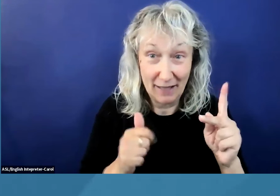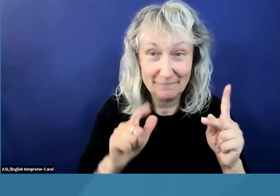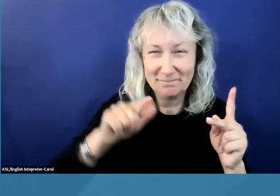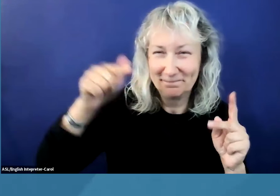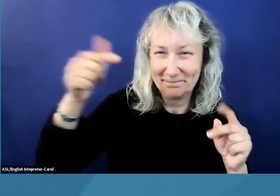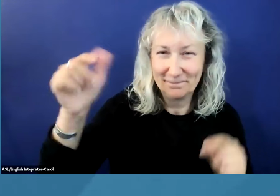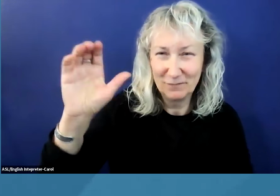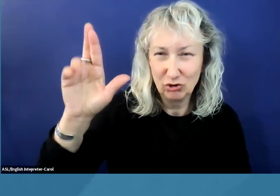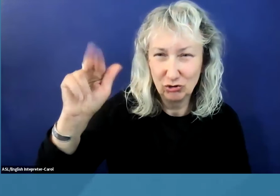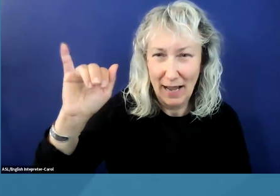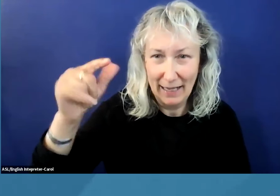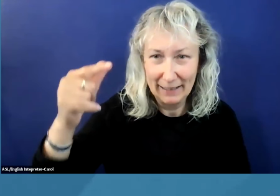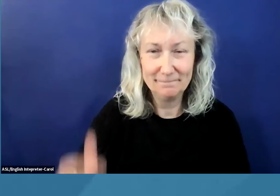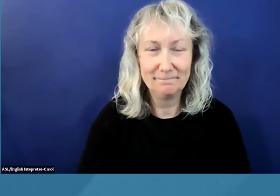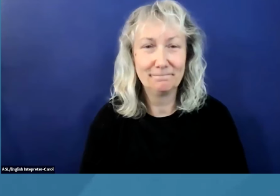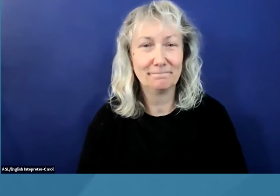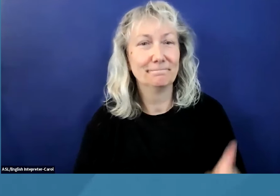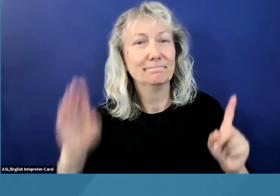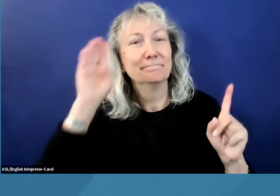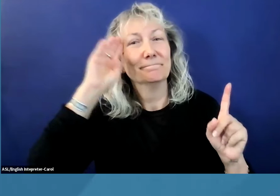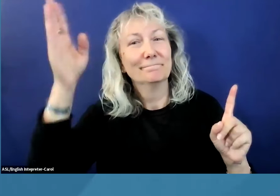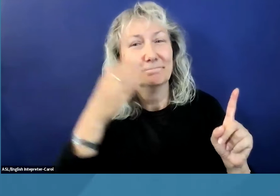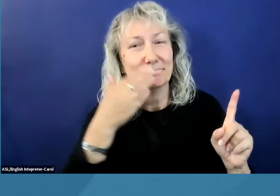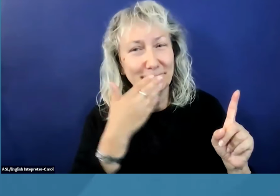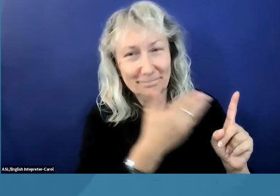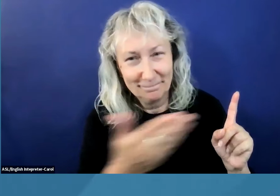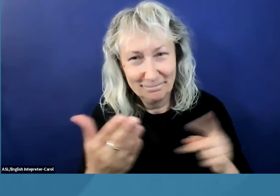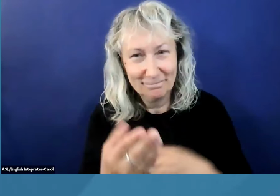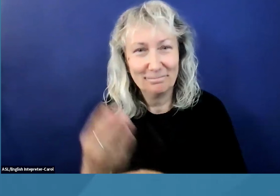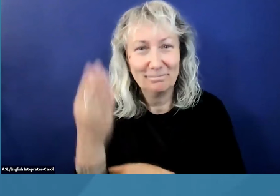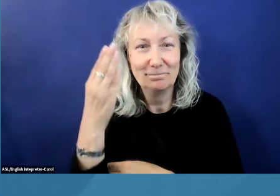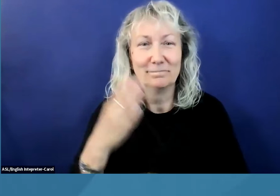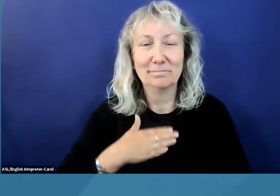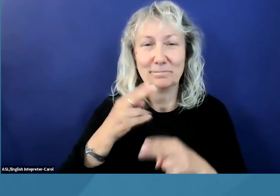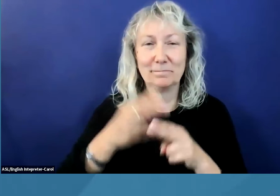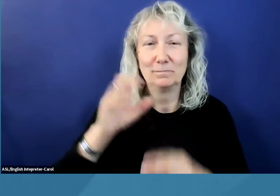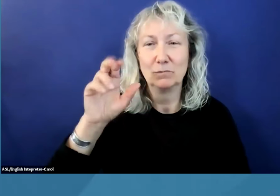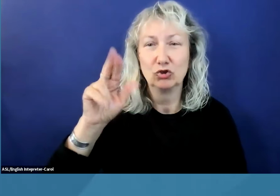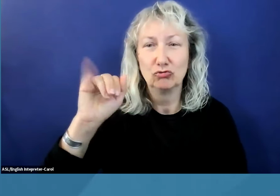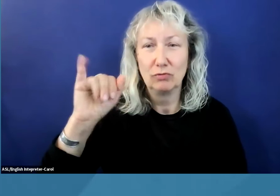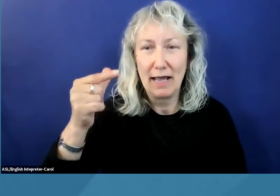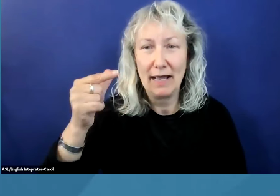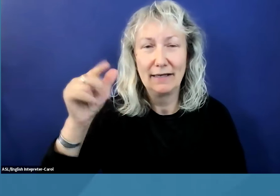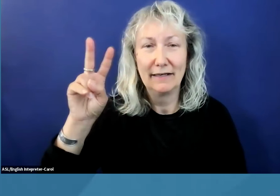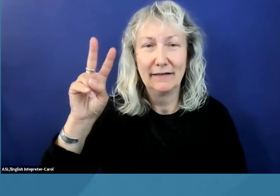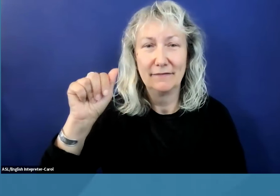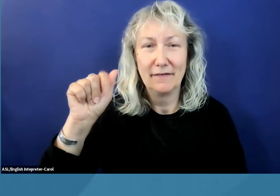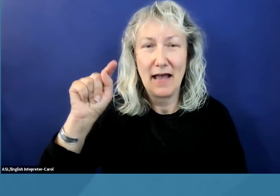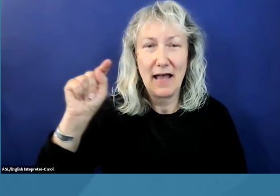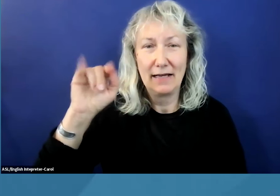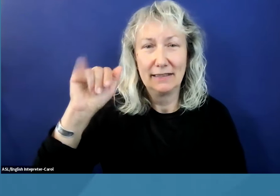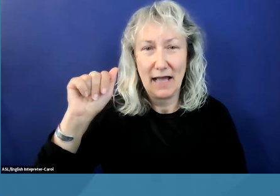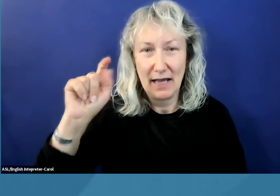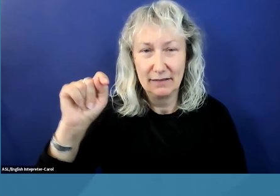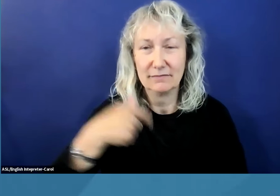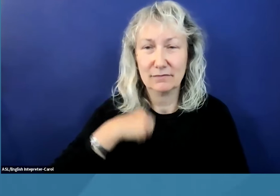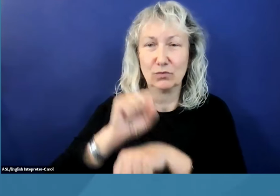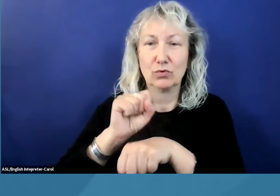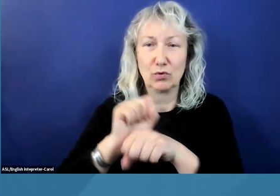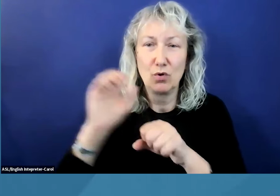Thank you, Felicia. Good morning, everyone. My name is Craig Vadiat, and again, I work for the Oregon Division of